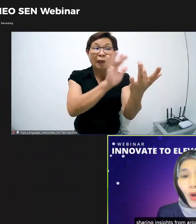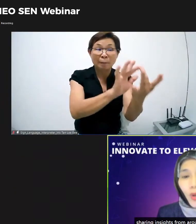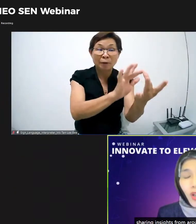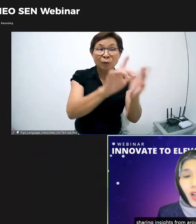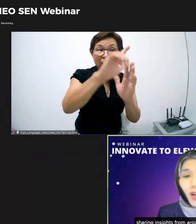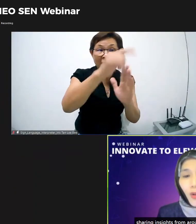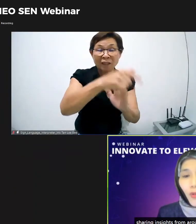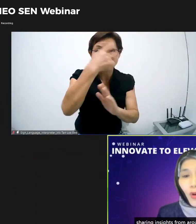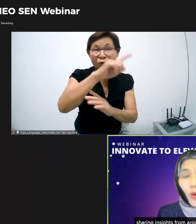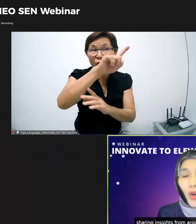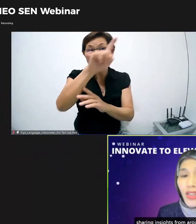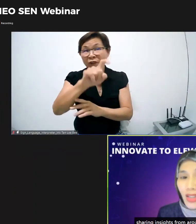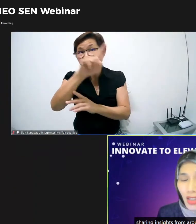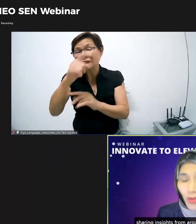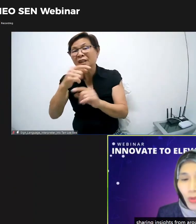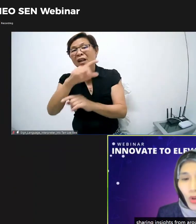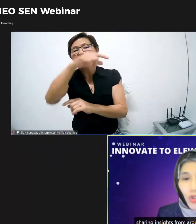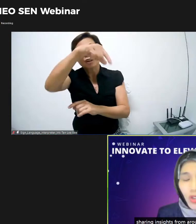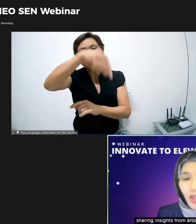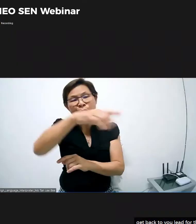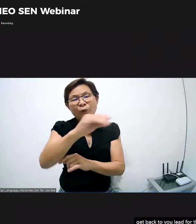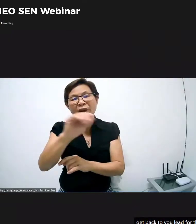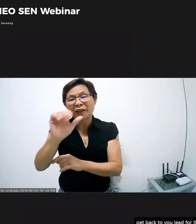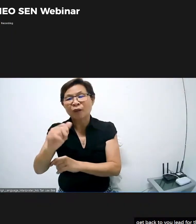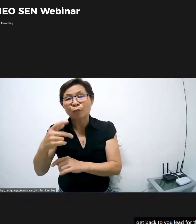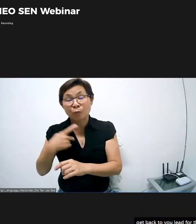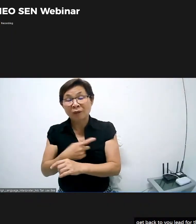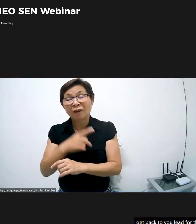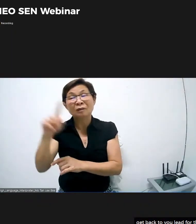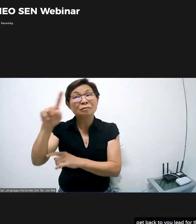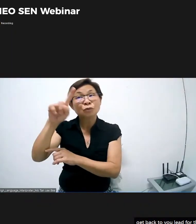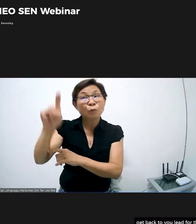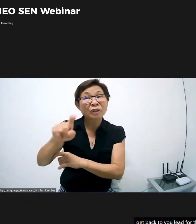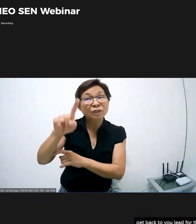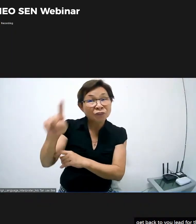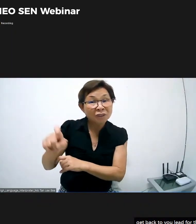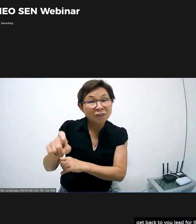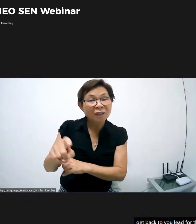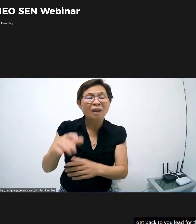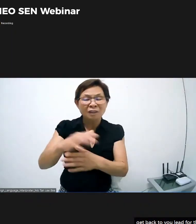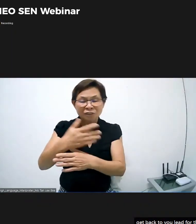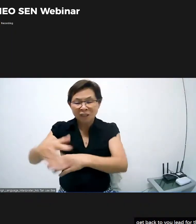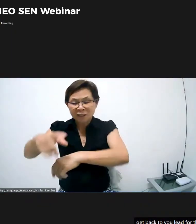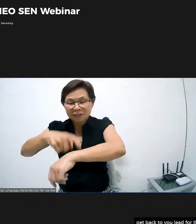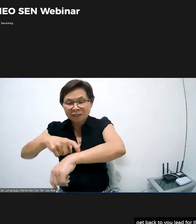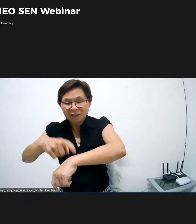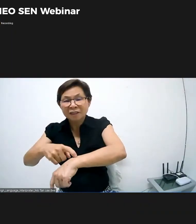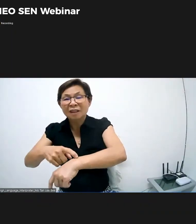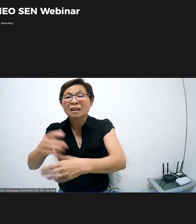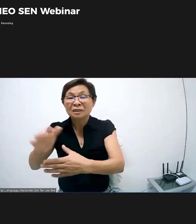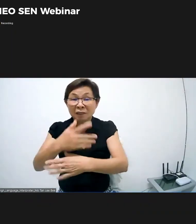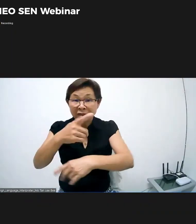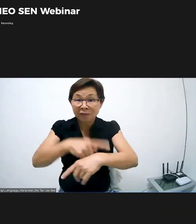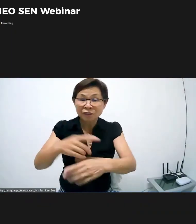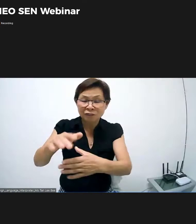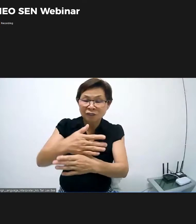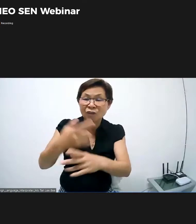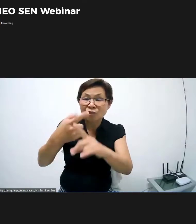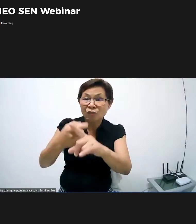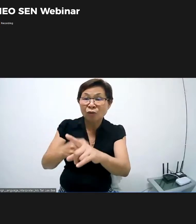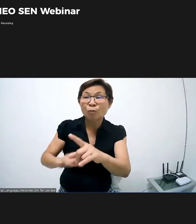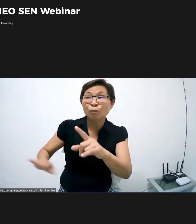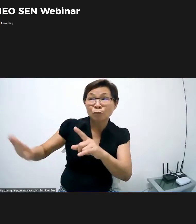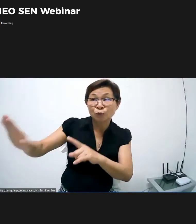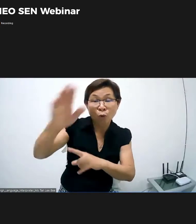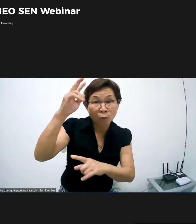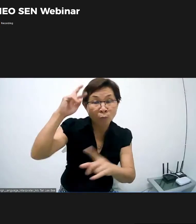look forward for questions. If you have questions or any sharing session you'd like to share from your country's perspective